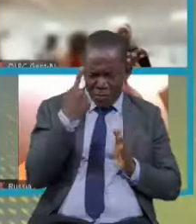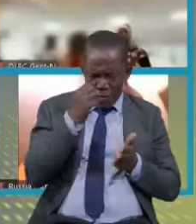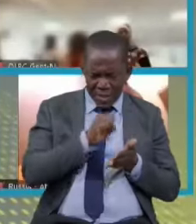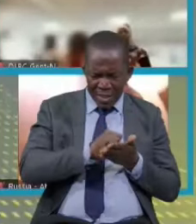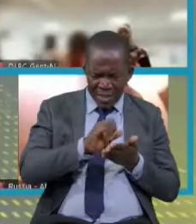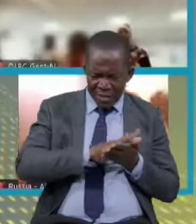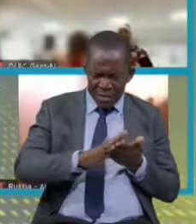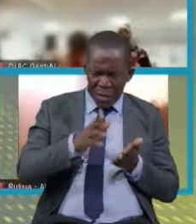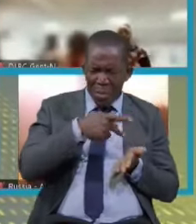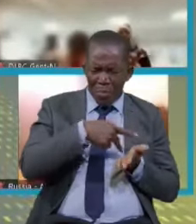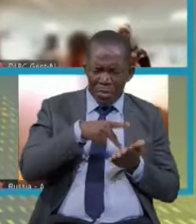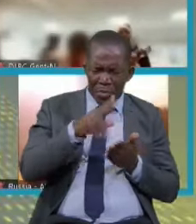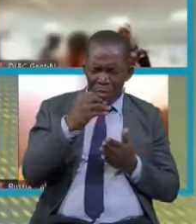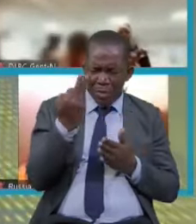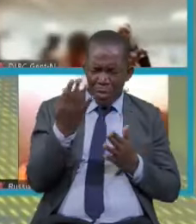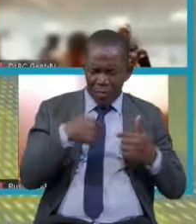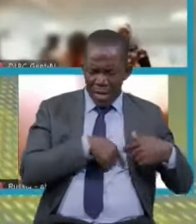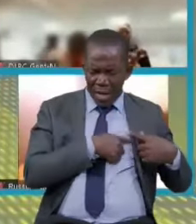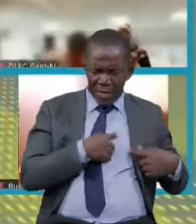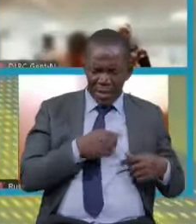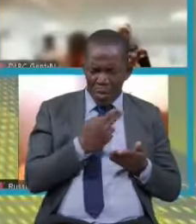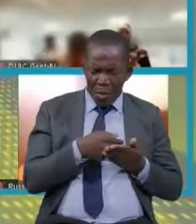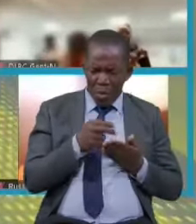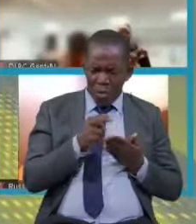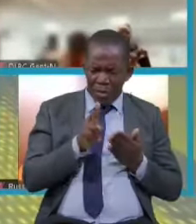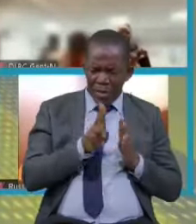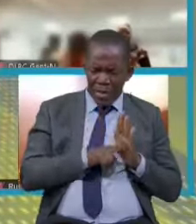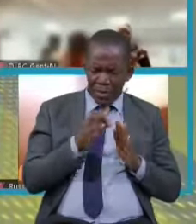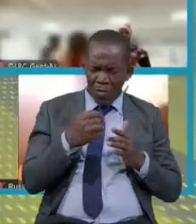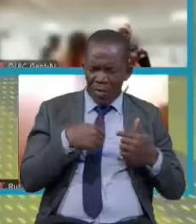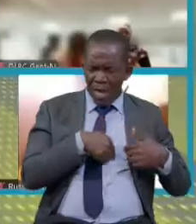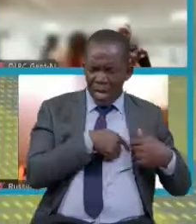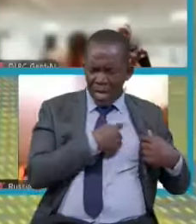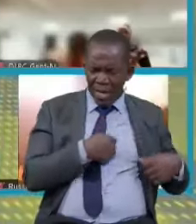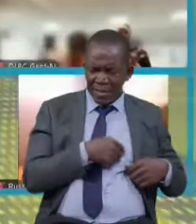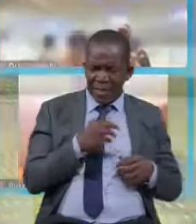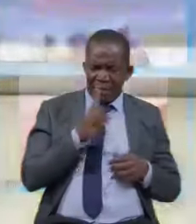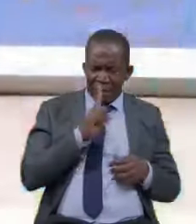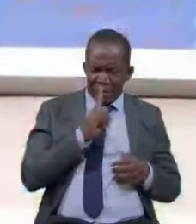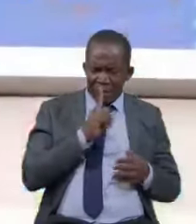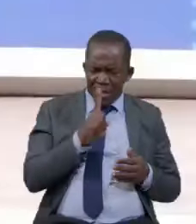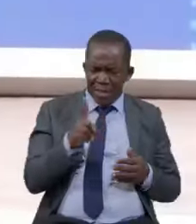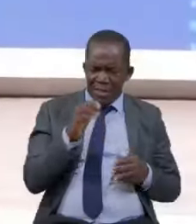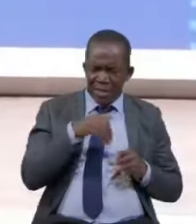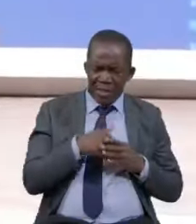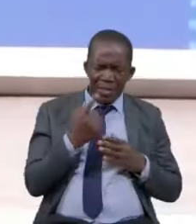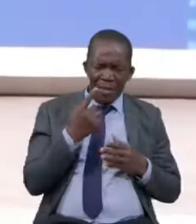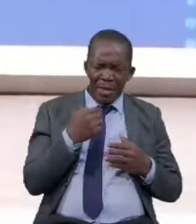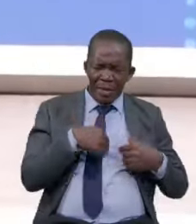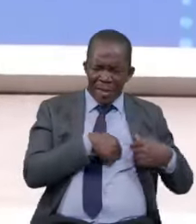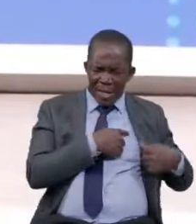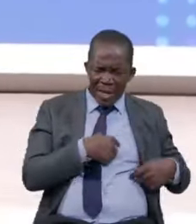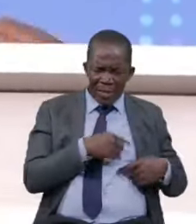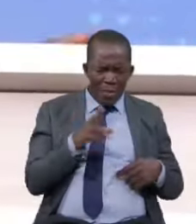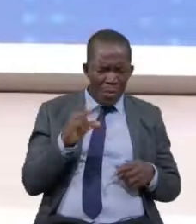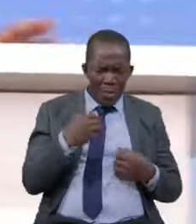heart, sincerity in their heart, no form of hypocrisy or make believe. Lord, I pray